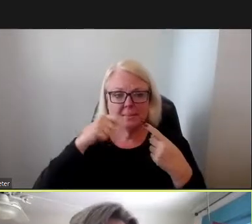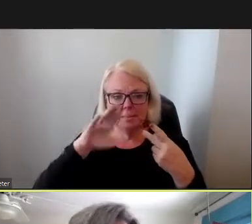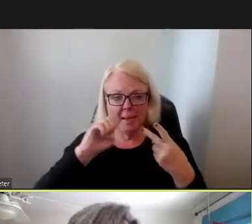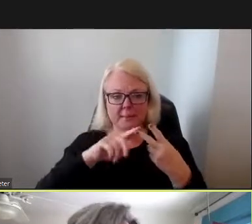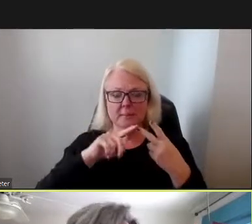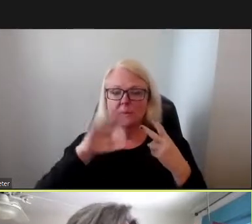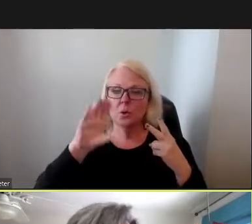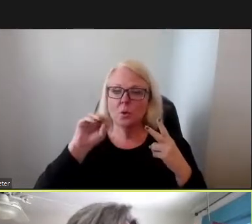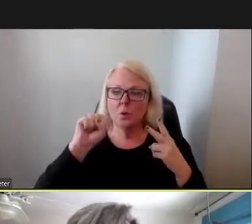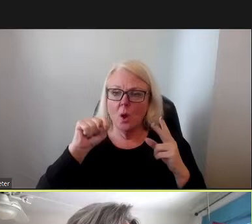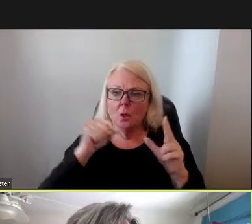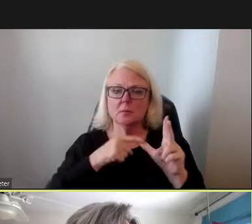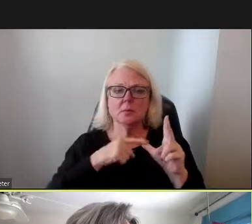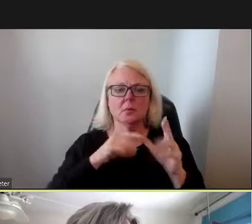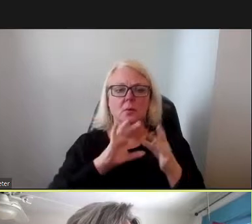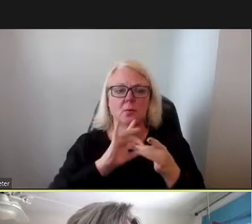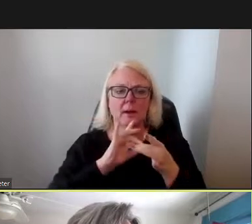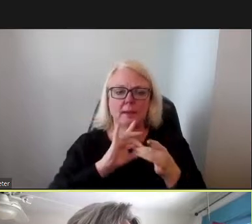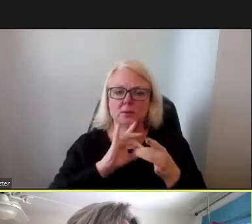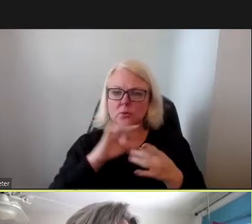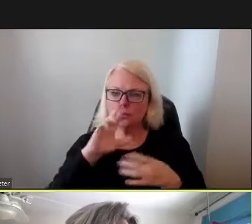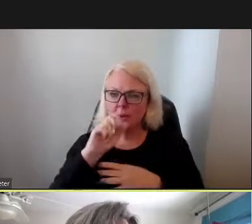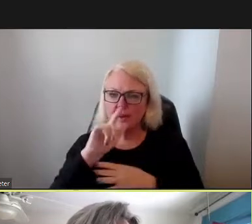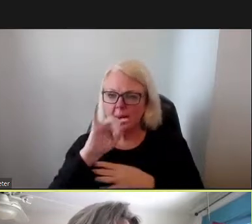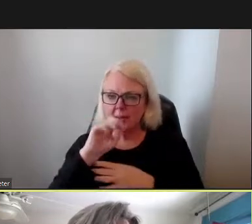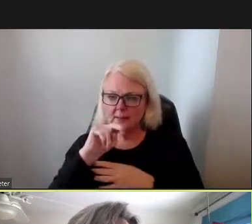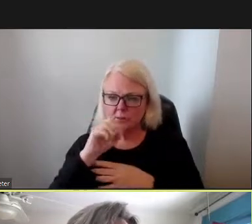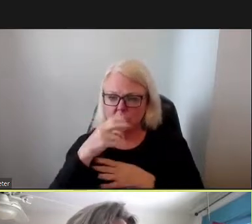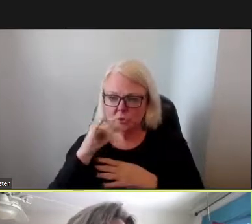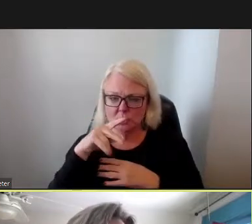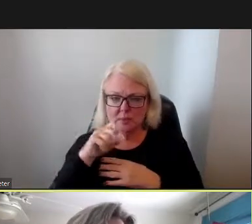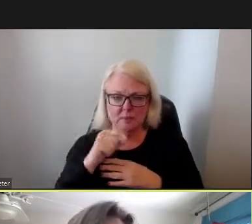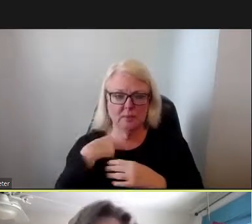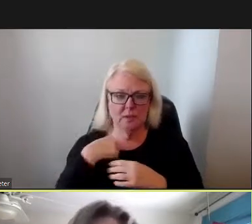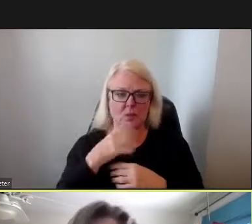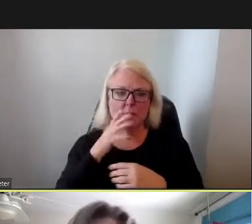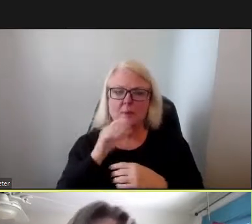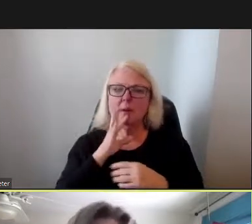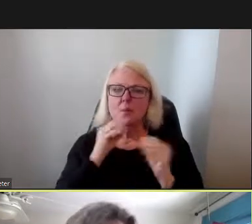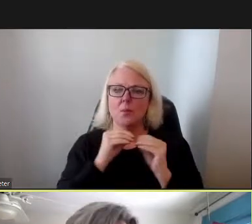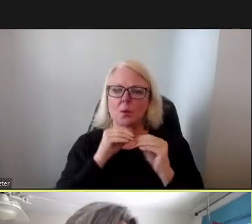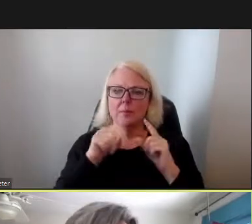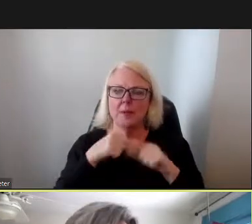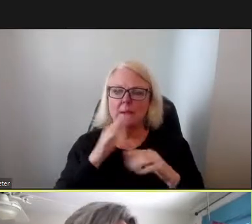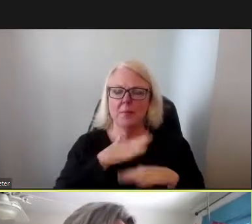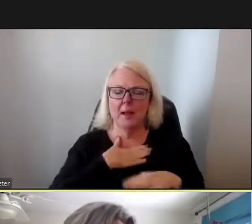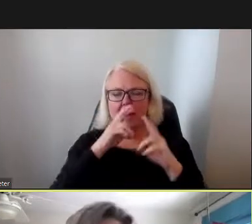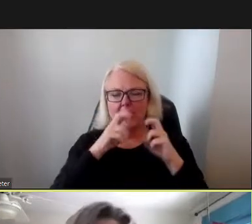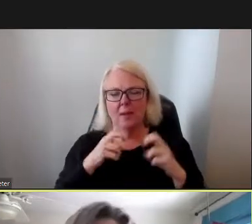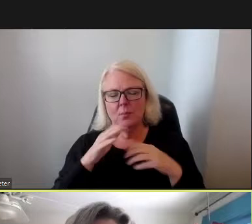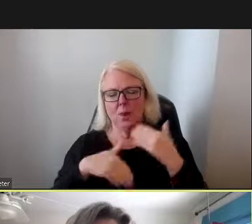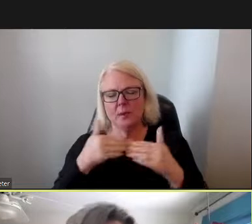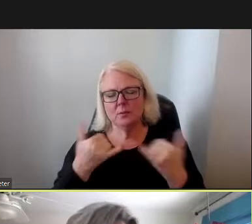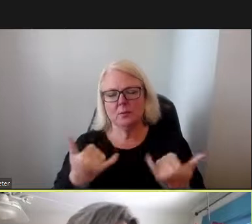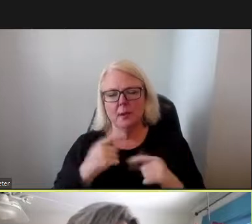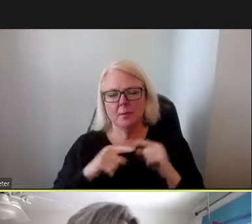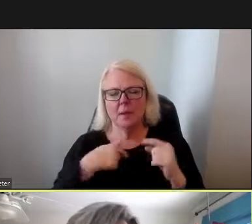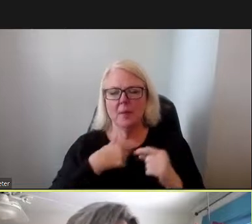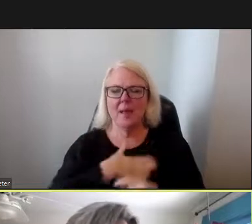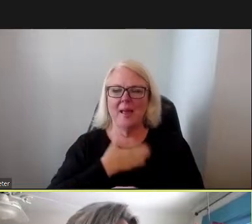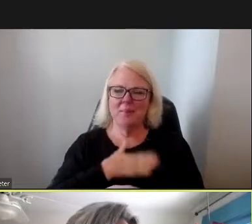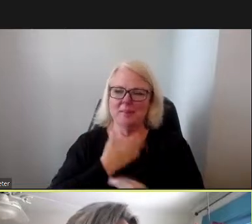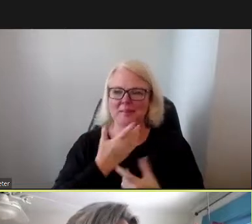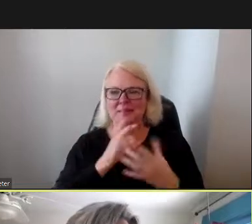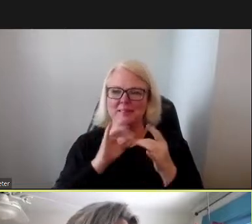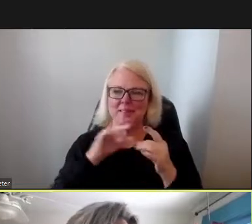cost, and relationships. I won't be talking more about my analytical process today, but I'm happy to geek out about it